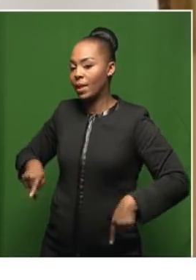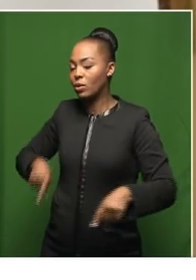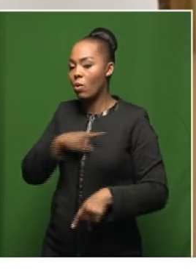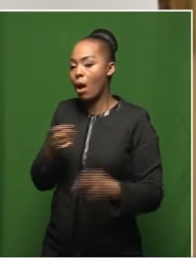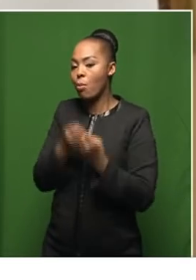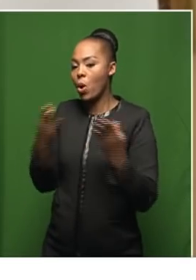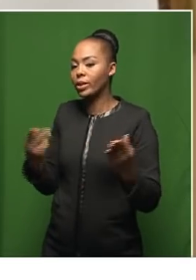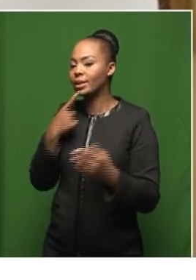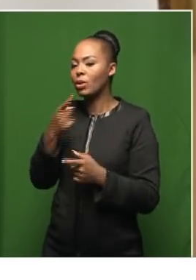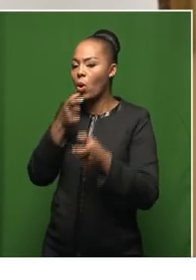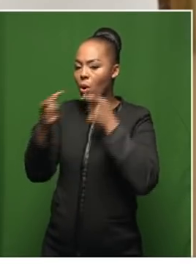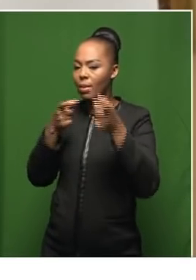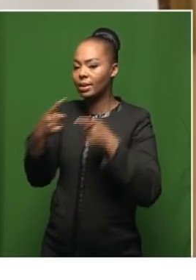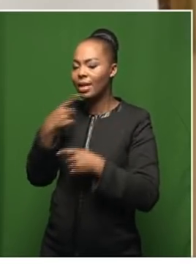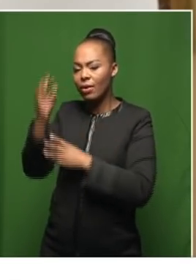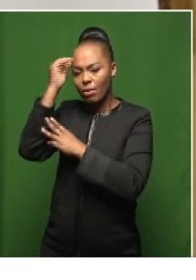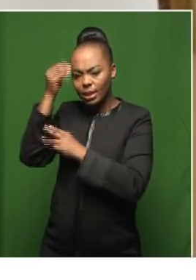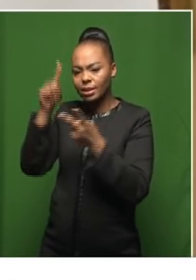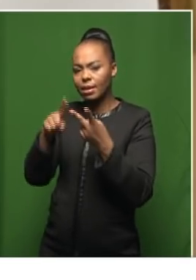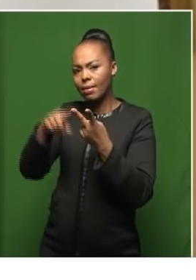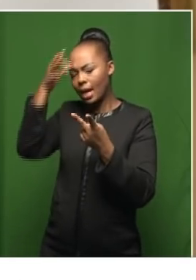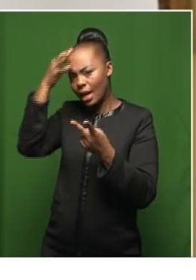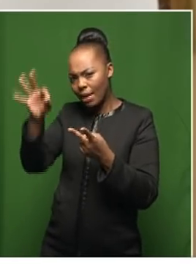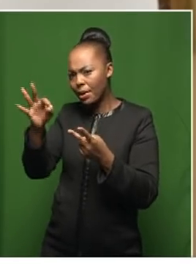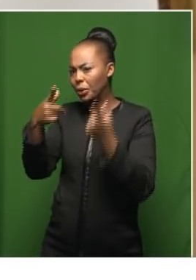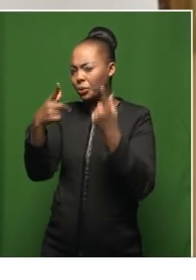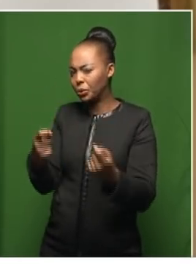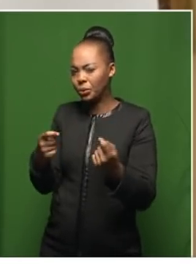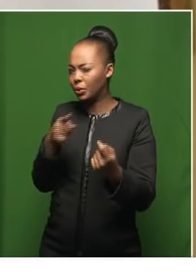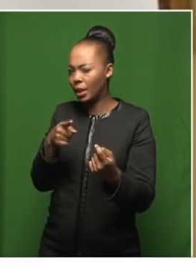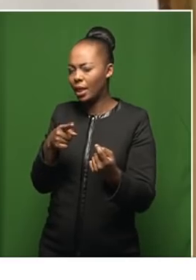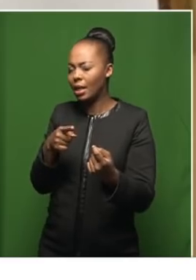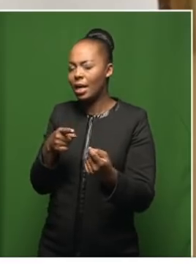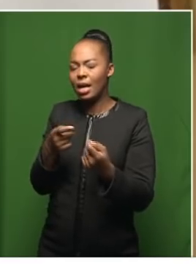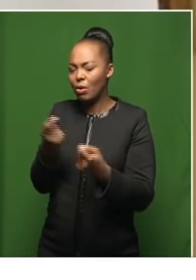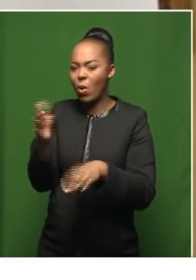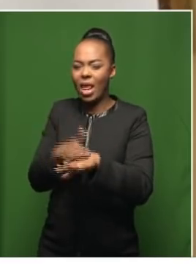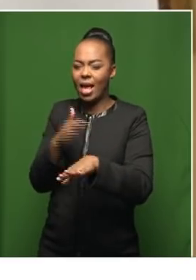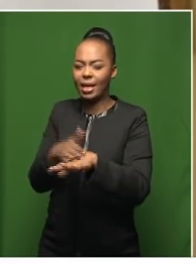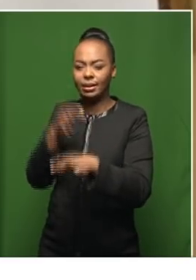the information and indeed what the government itself has been doing is it comes a little too late.